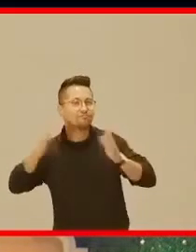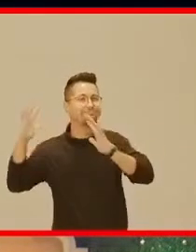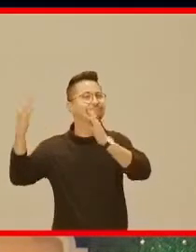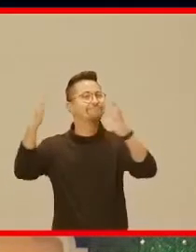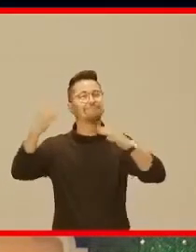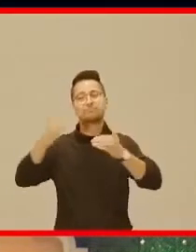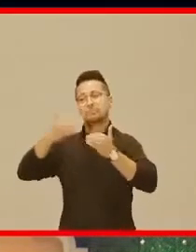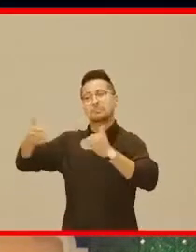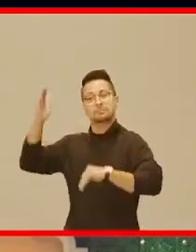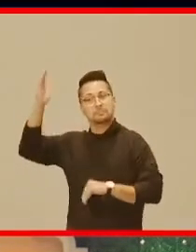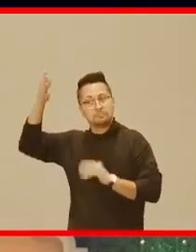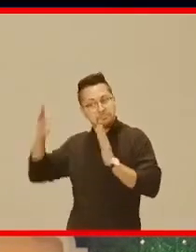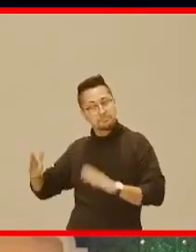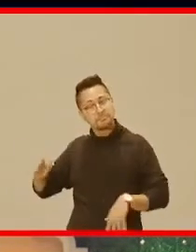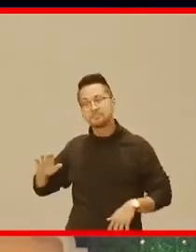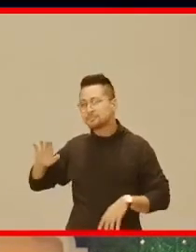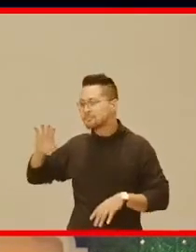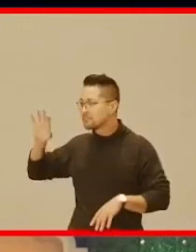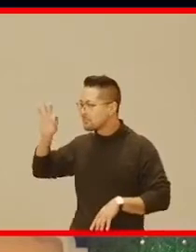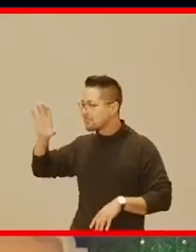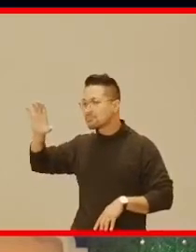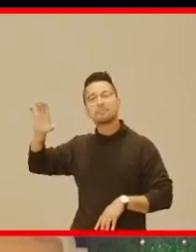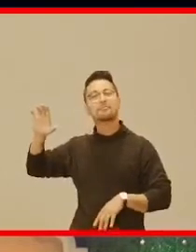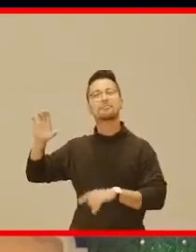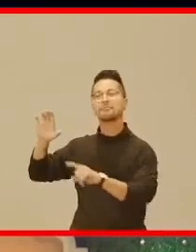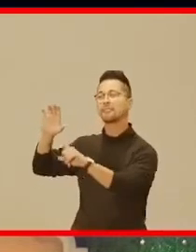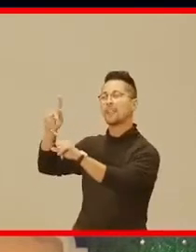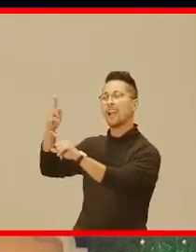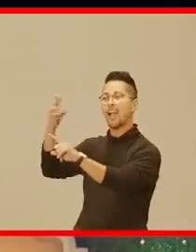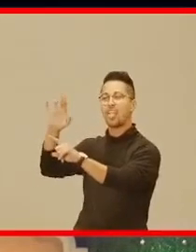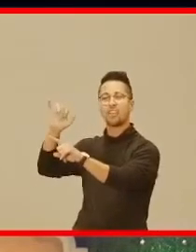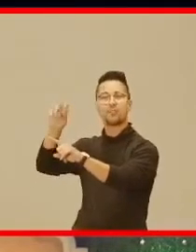Family Cafe's very own Katherine Smith.